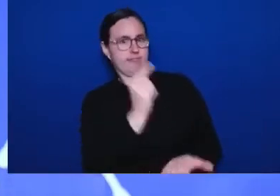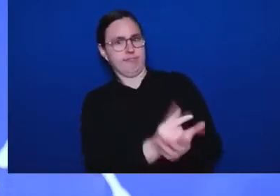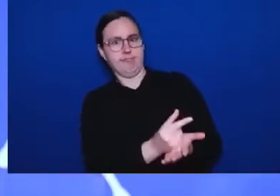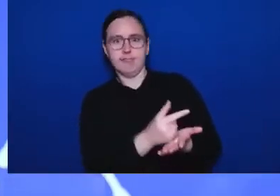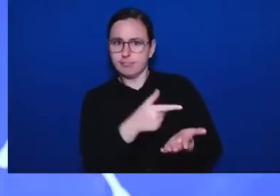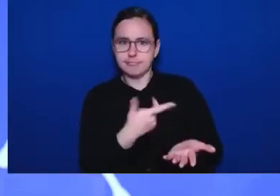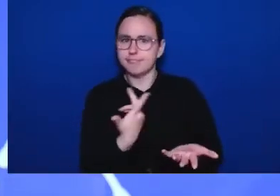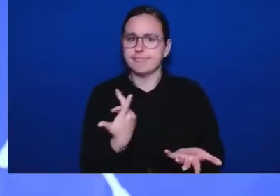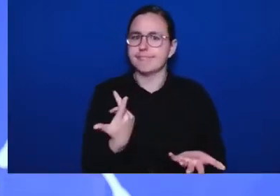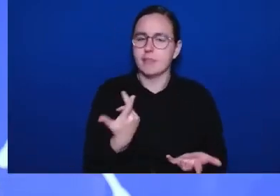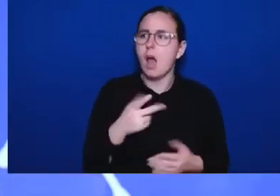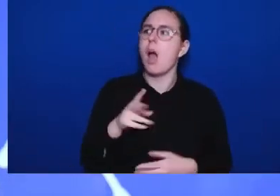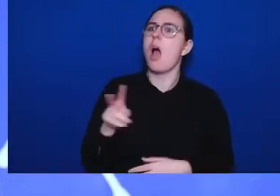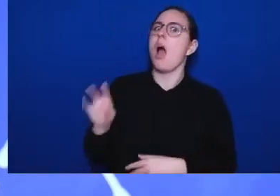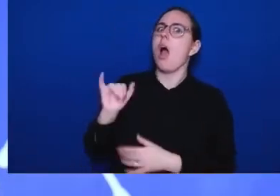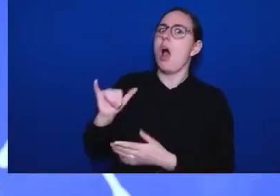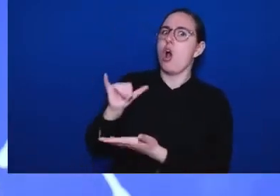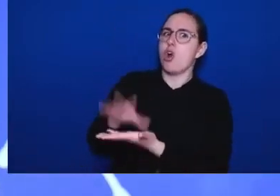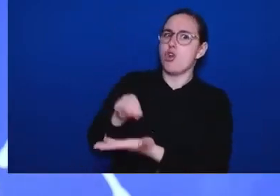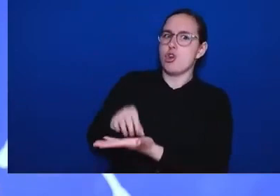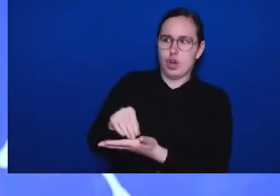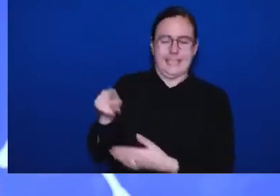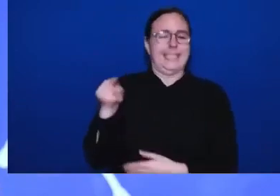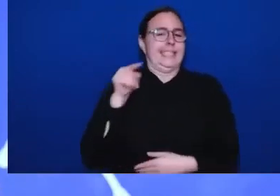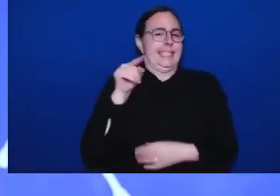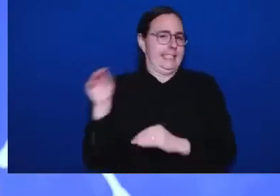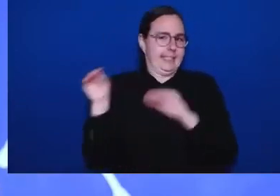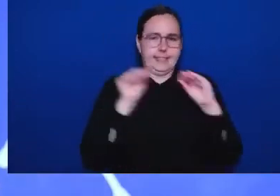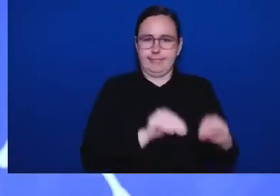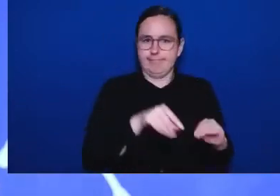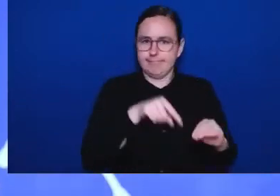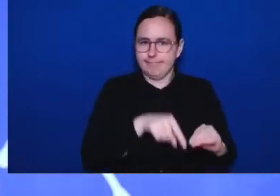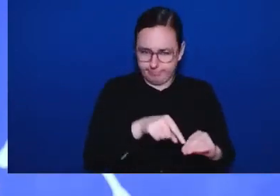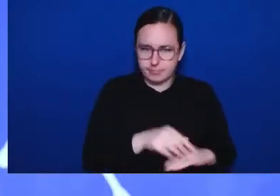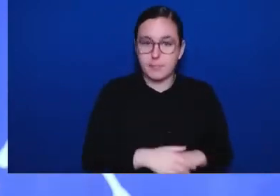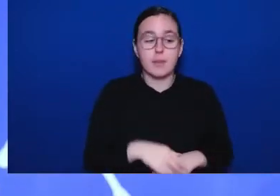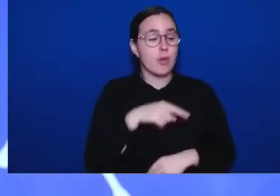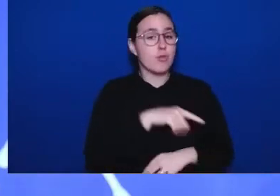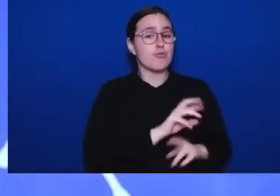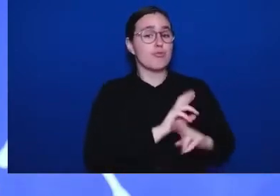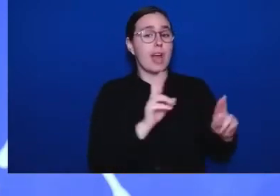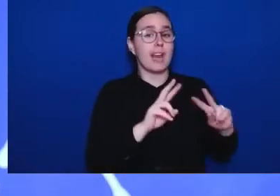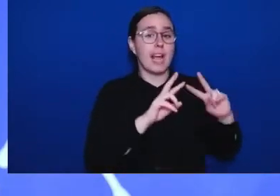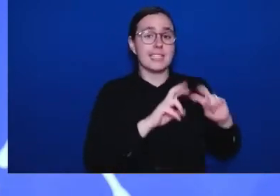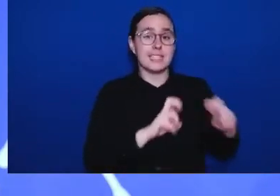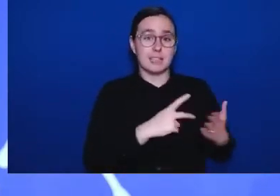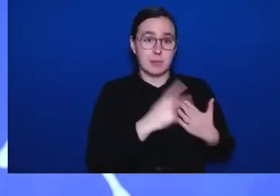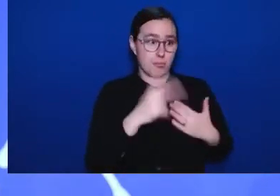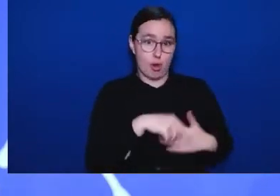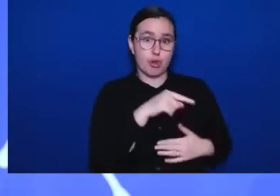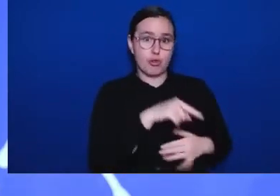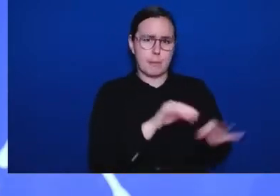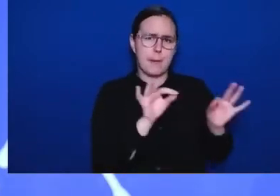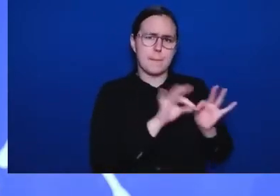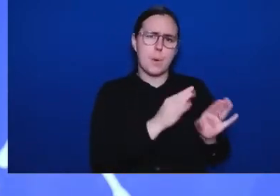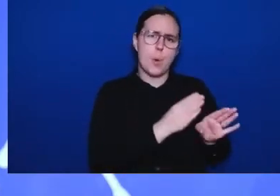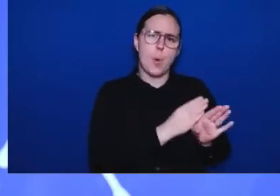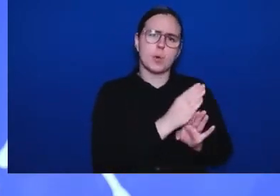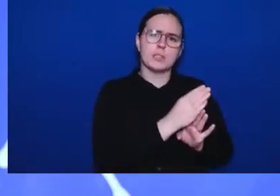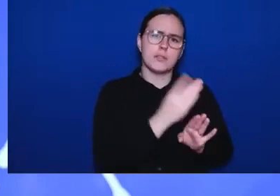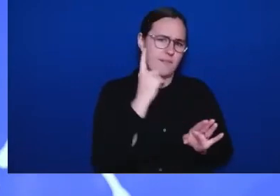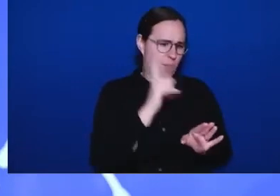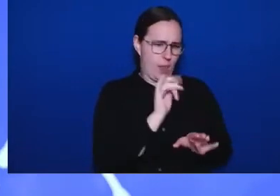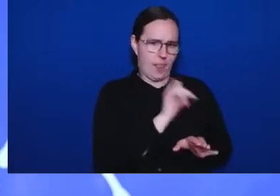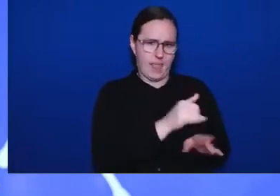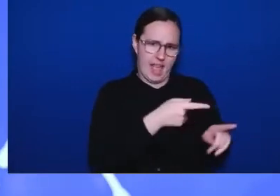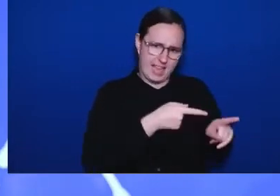program, Practice Ready Assessment, addresses pathways for one group of doctors. The changes we've made with the College of Physician Surgeons are going to make a